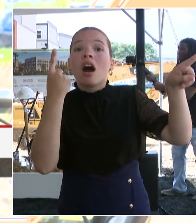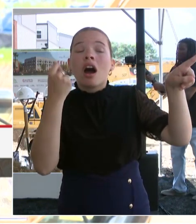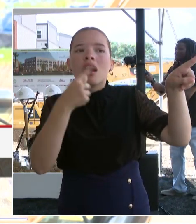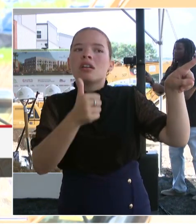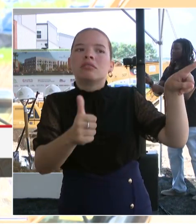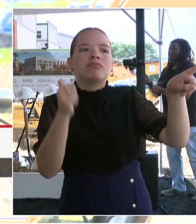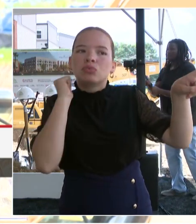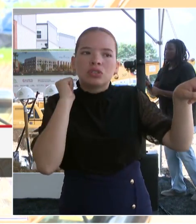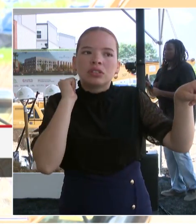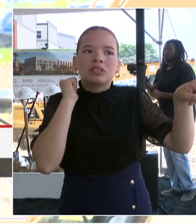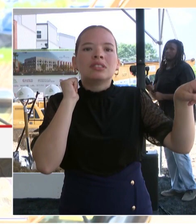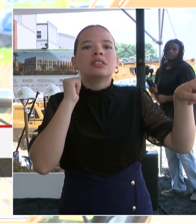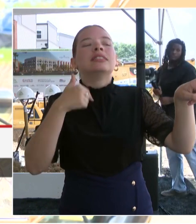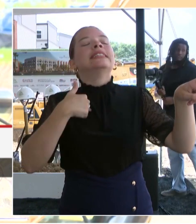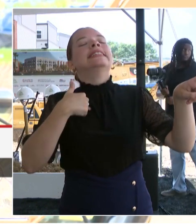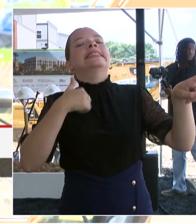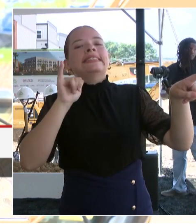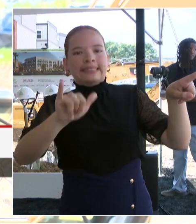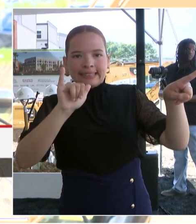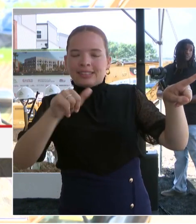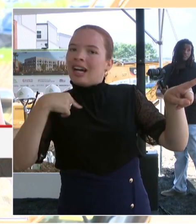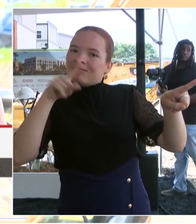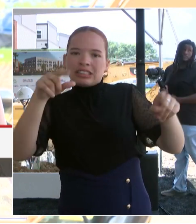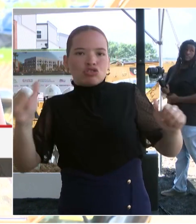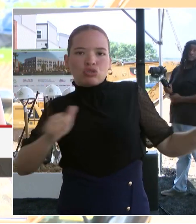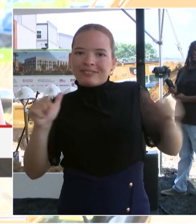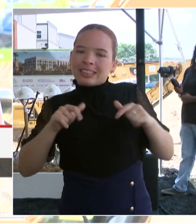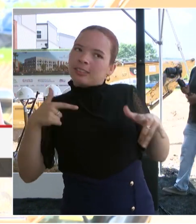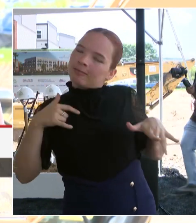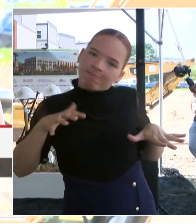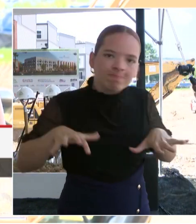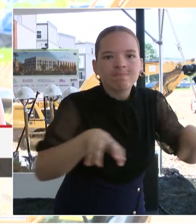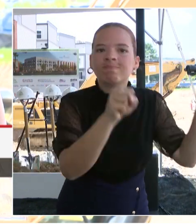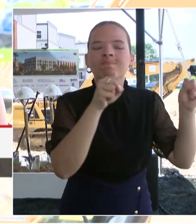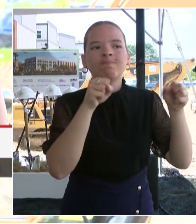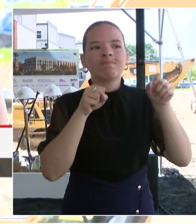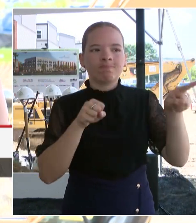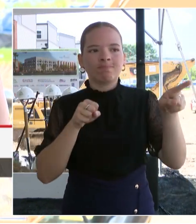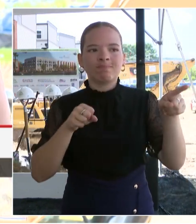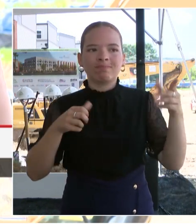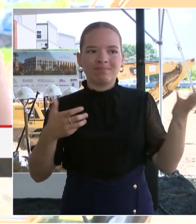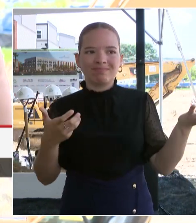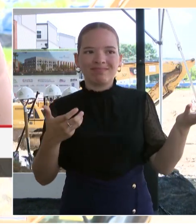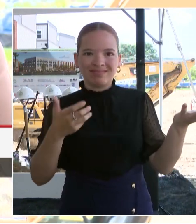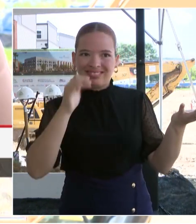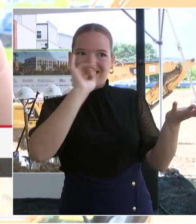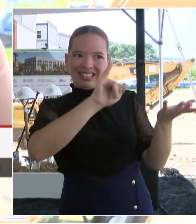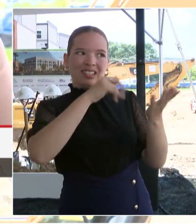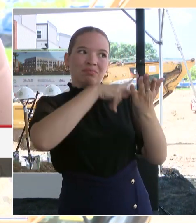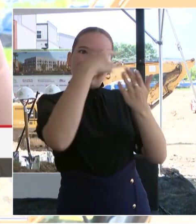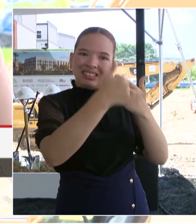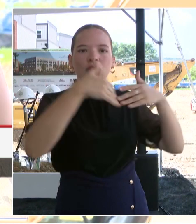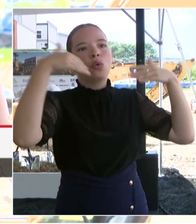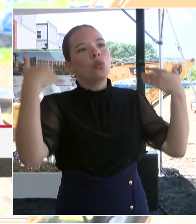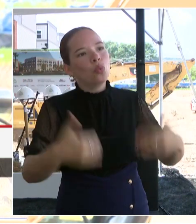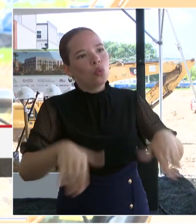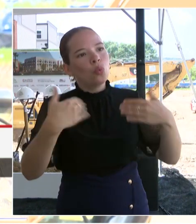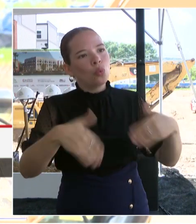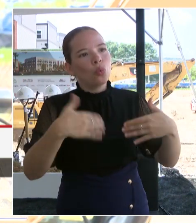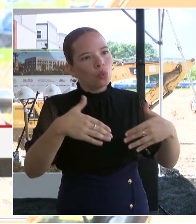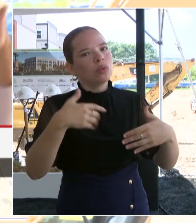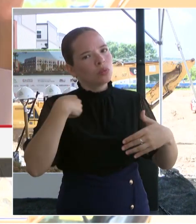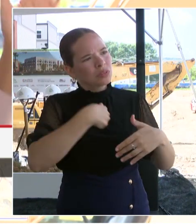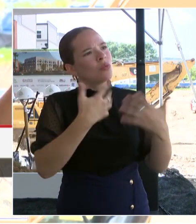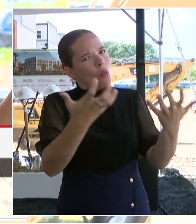And we did. And it was projects like that that have gotten us to where we are today, including closing this